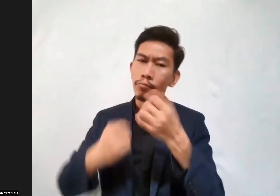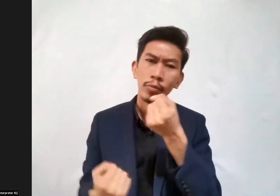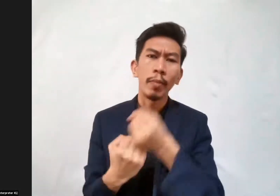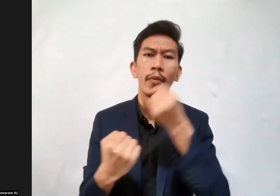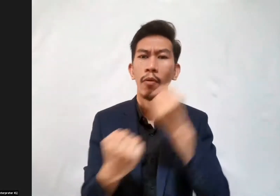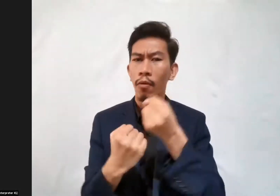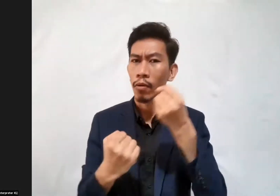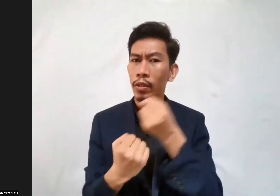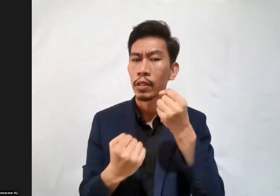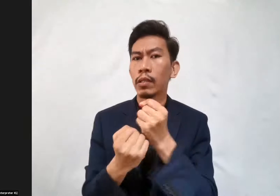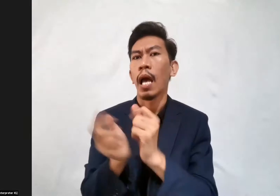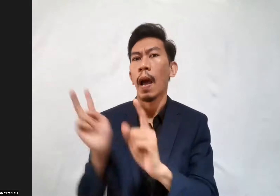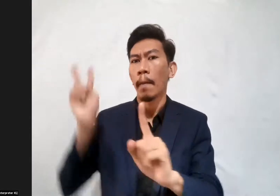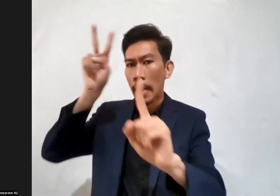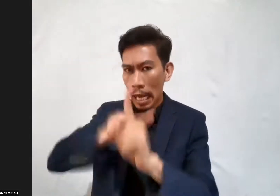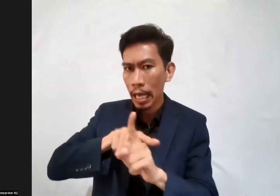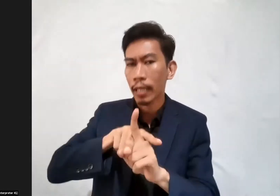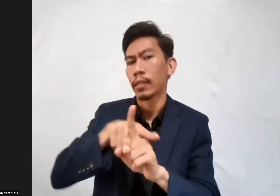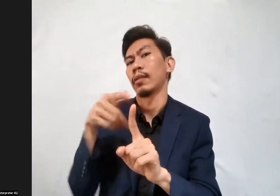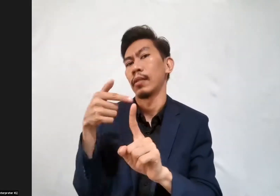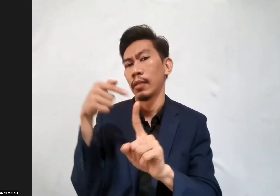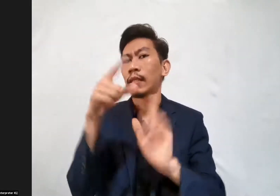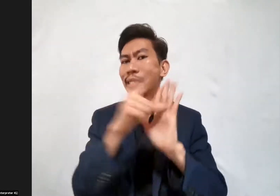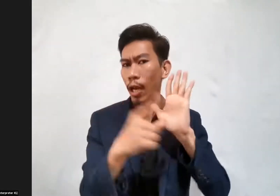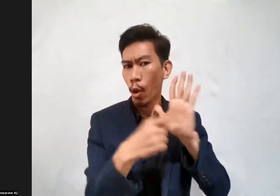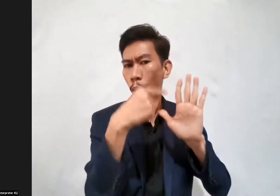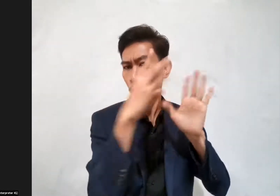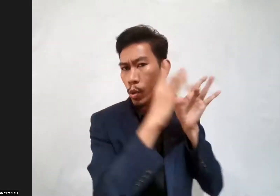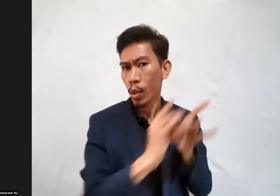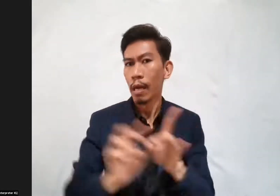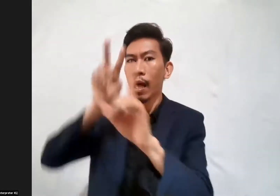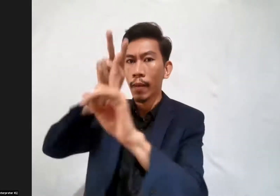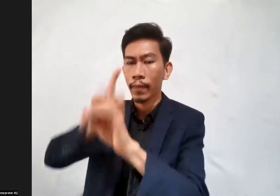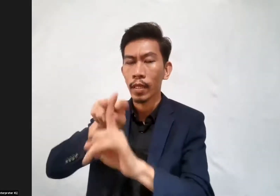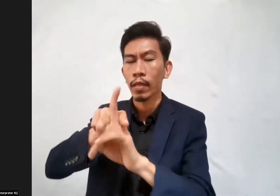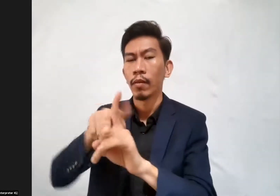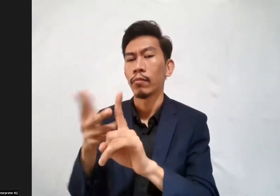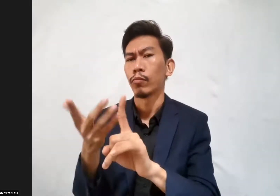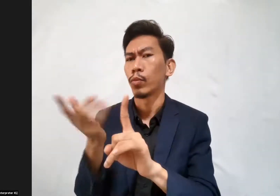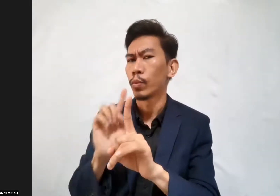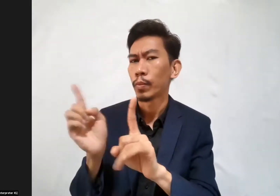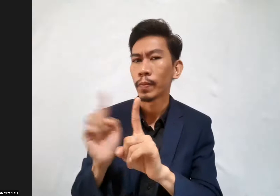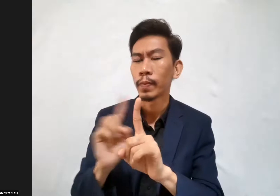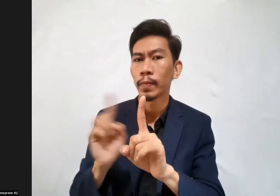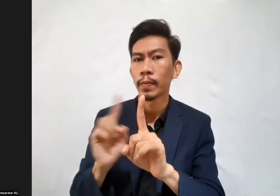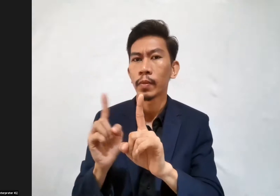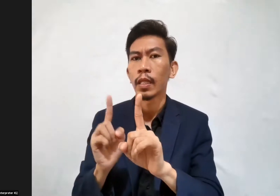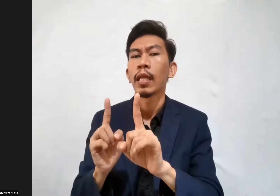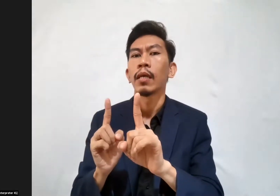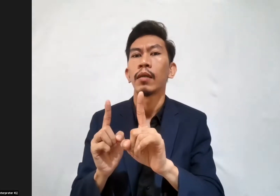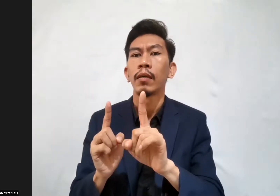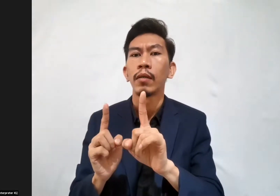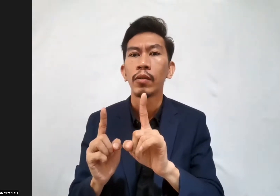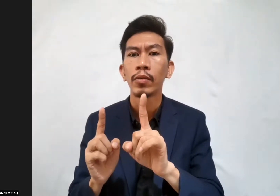to implement what's already in the law, which is the doctrine of a no balance billing